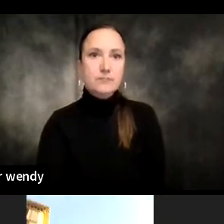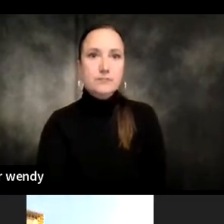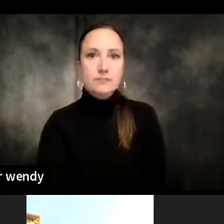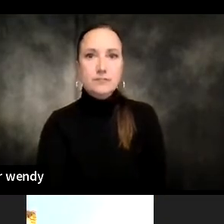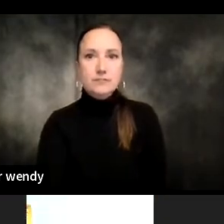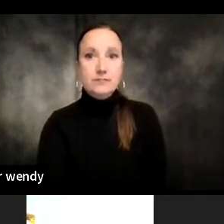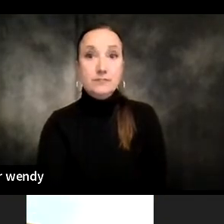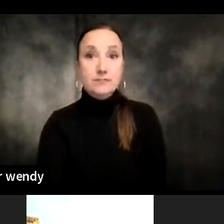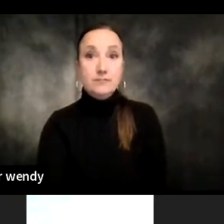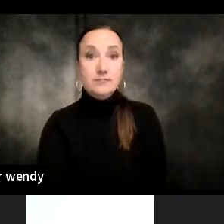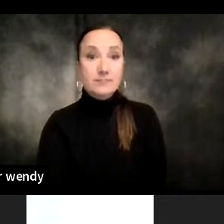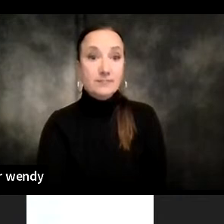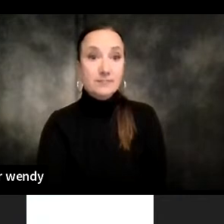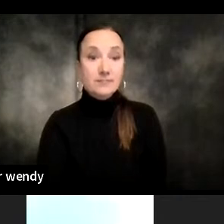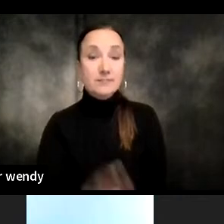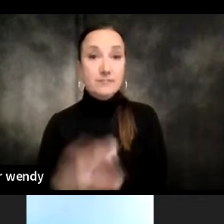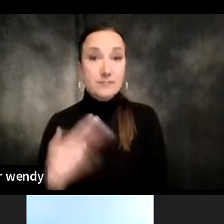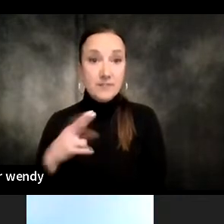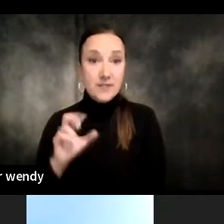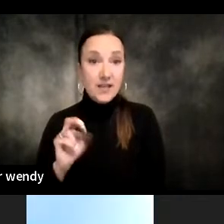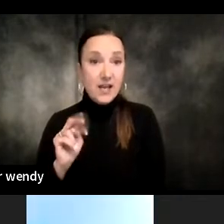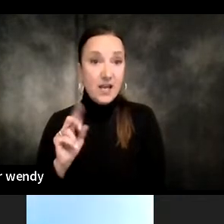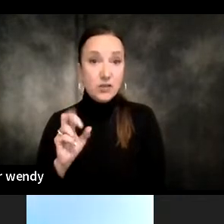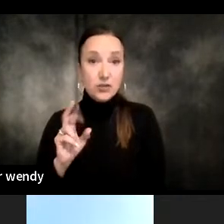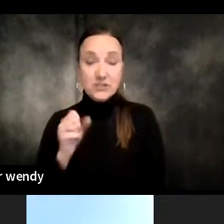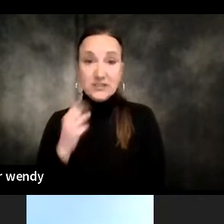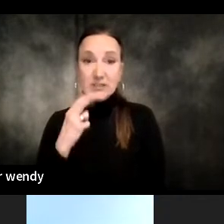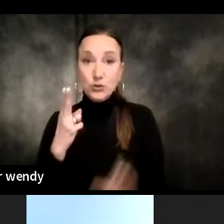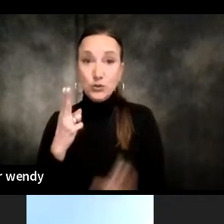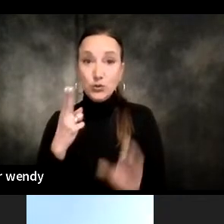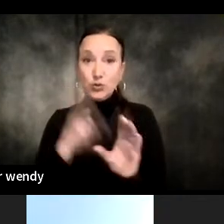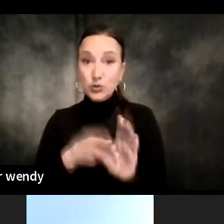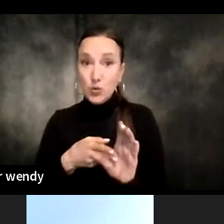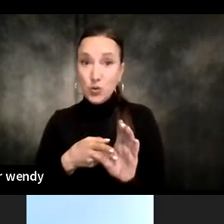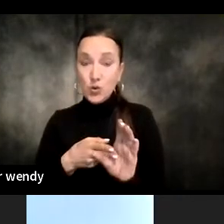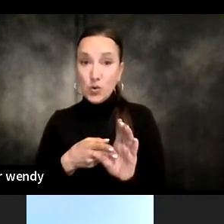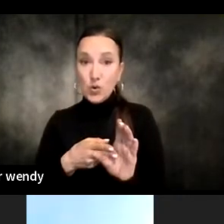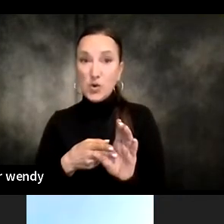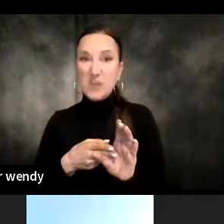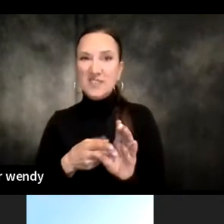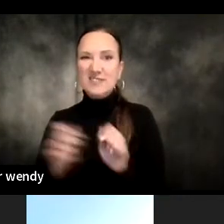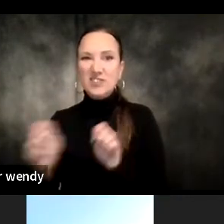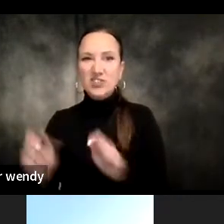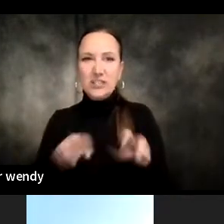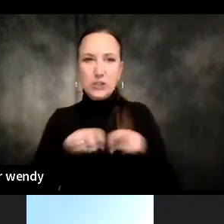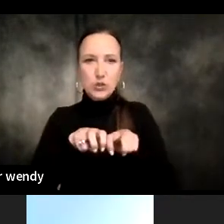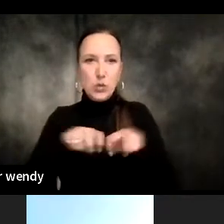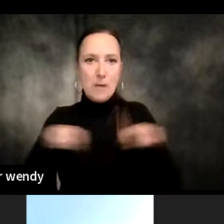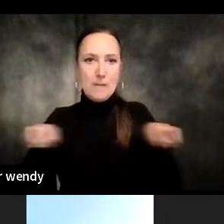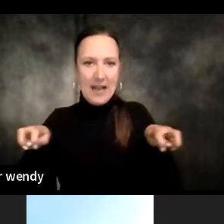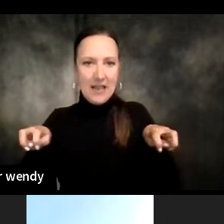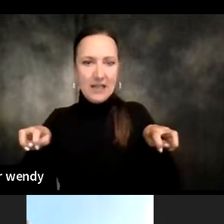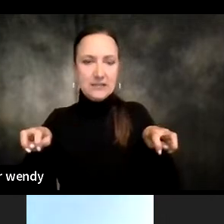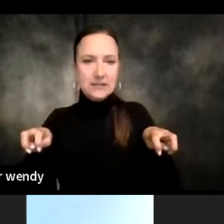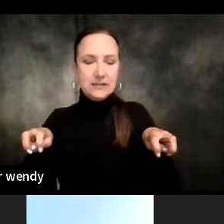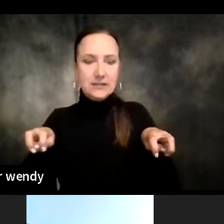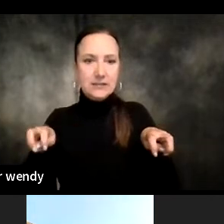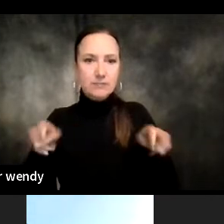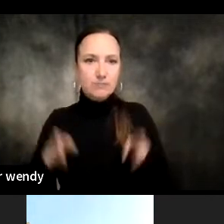See, Commissioner Henderson is joined, promoting them to panelists.